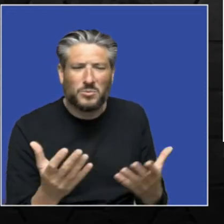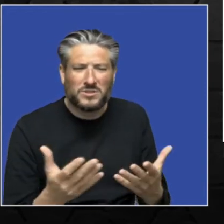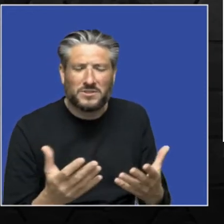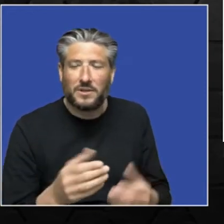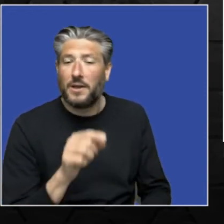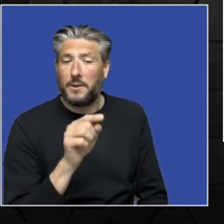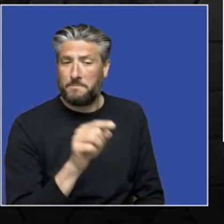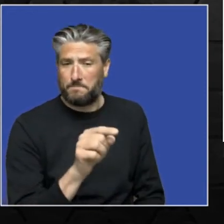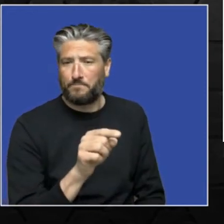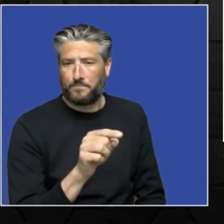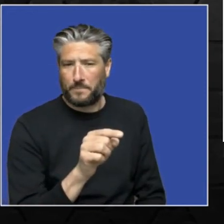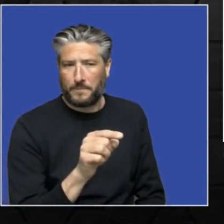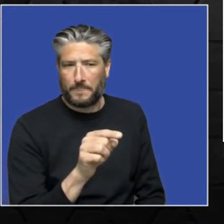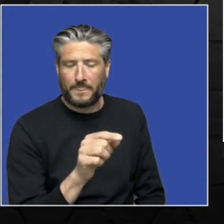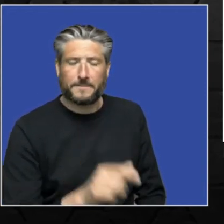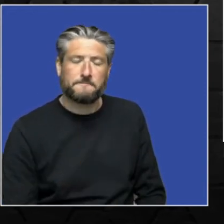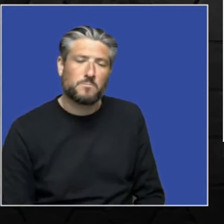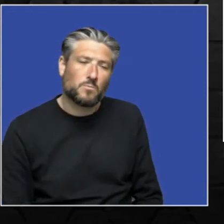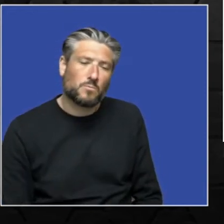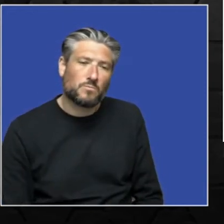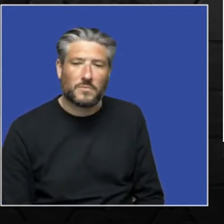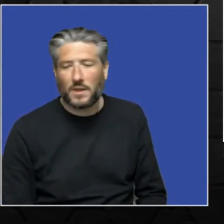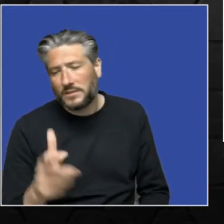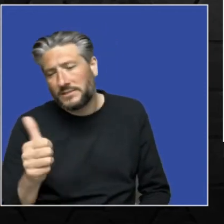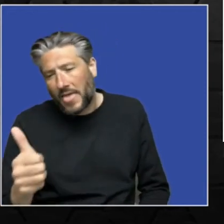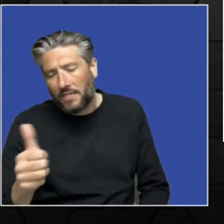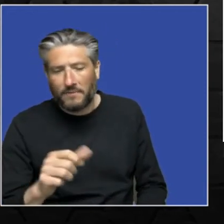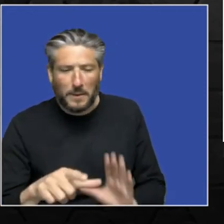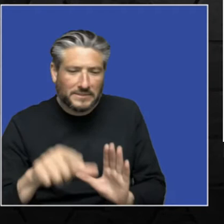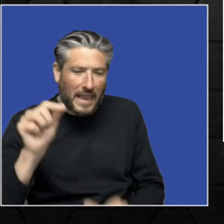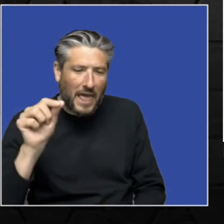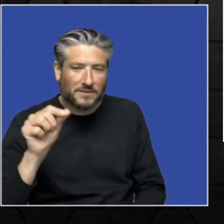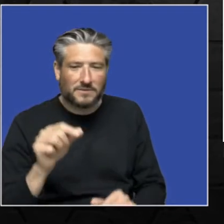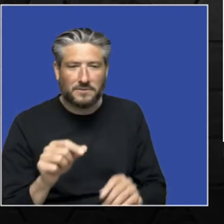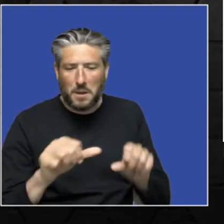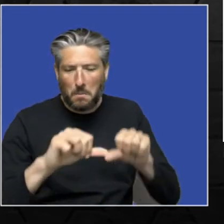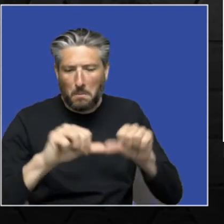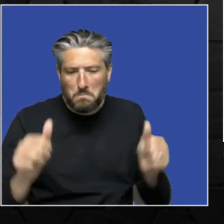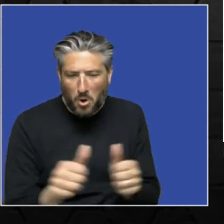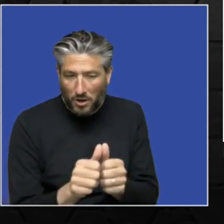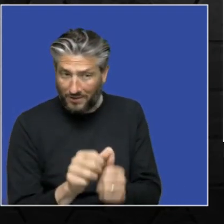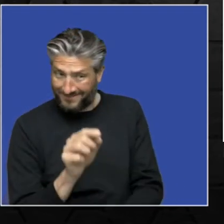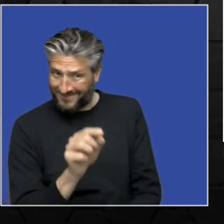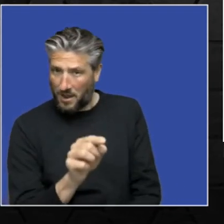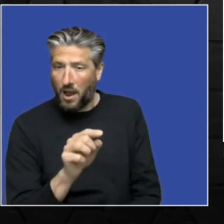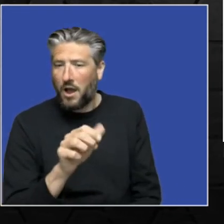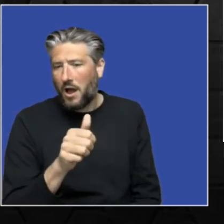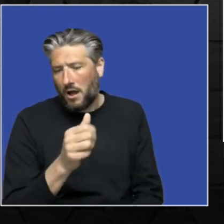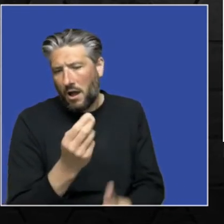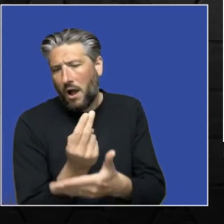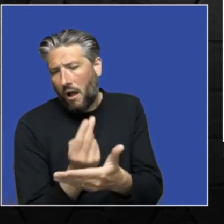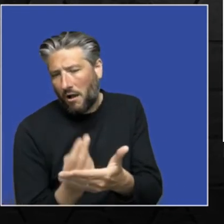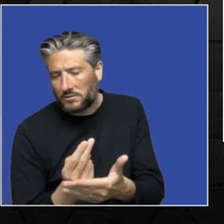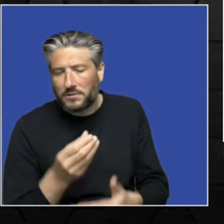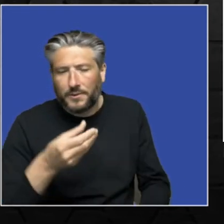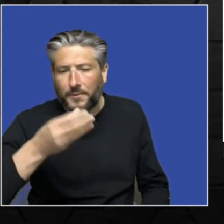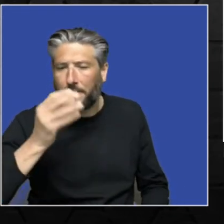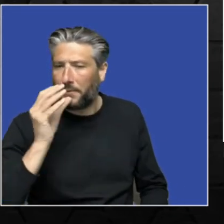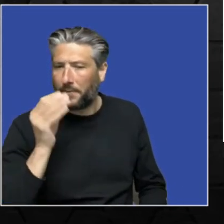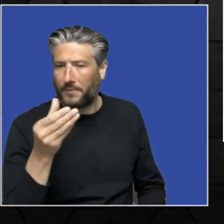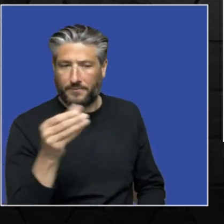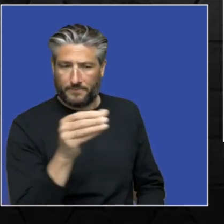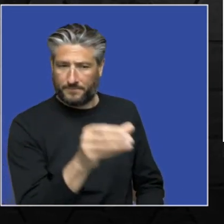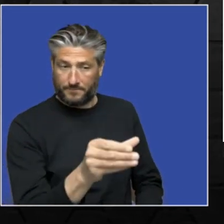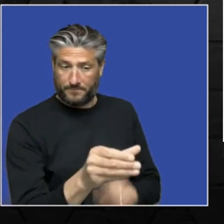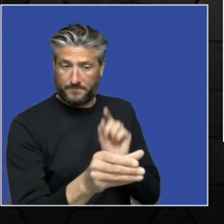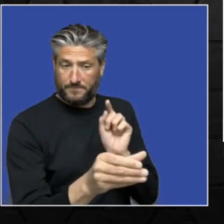you do a select a model, so we selected an RPCR goblet, and then the GAN generated a sort of